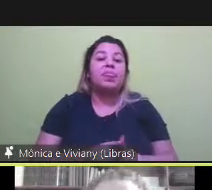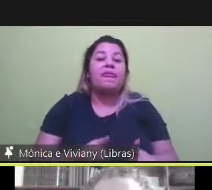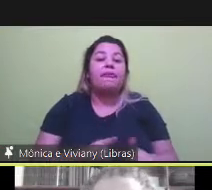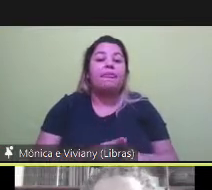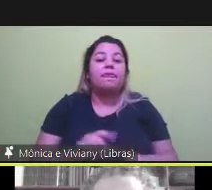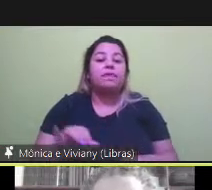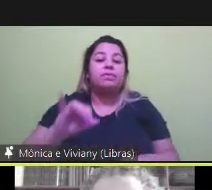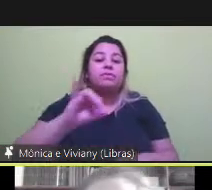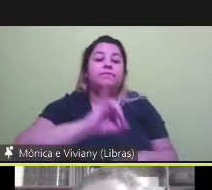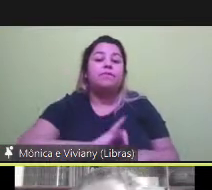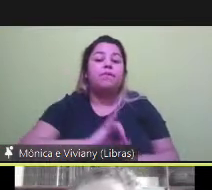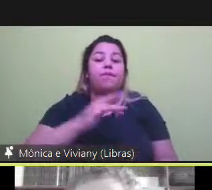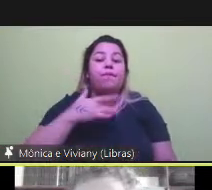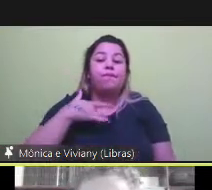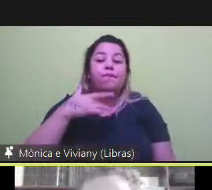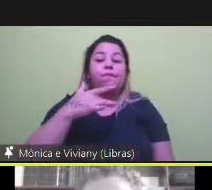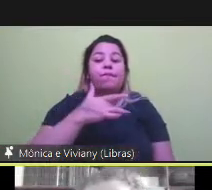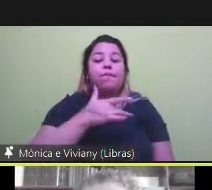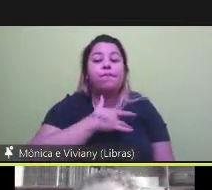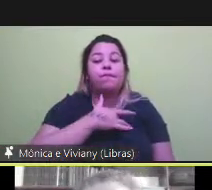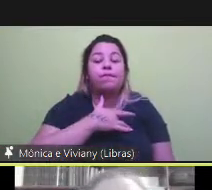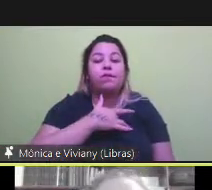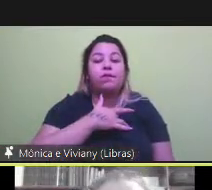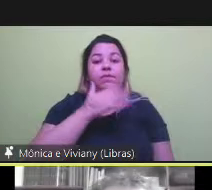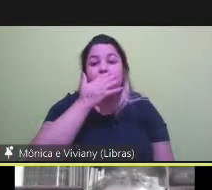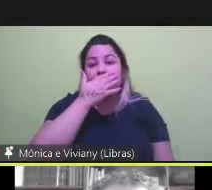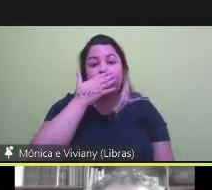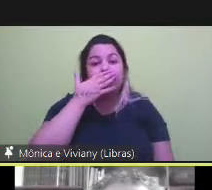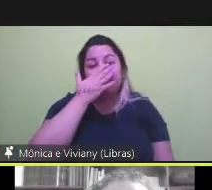the schools and in the health of the students,